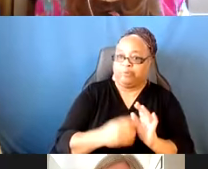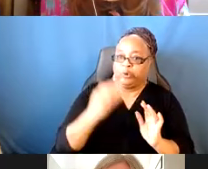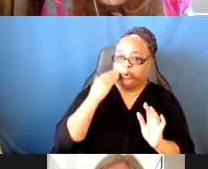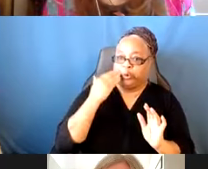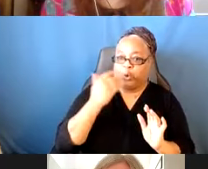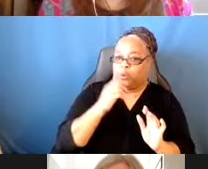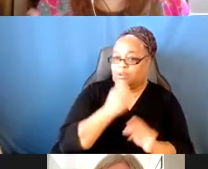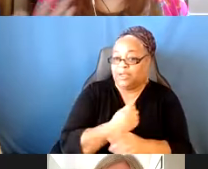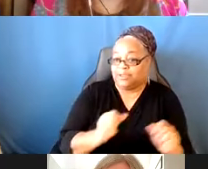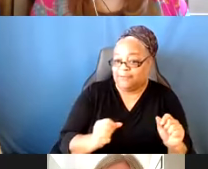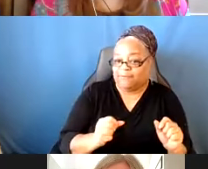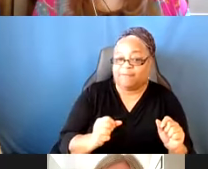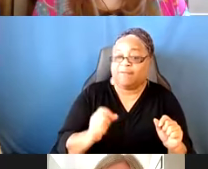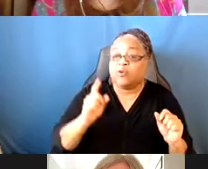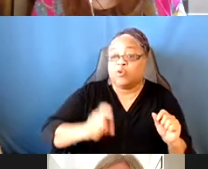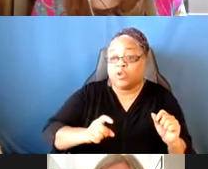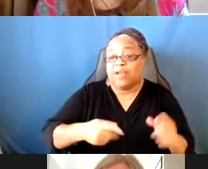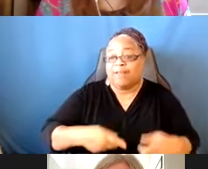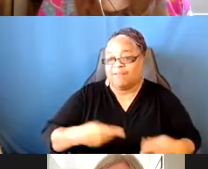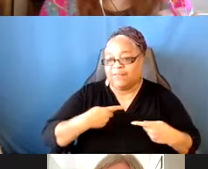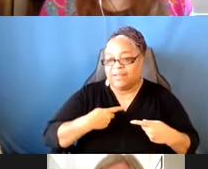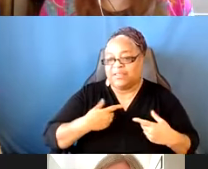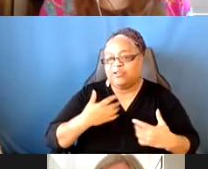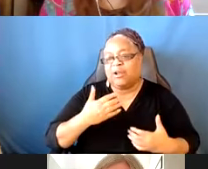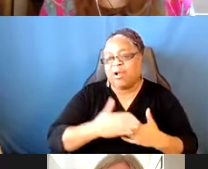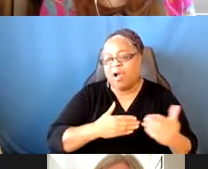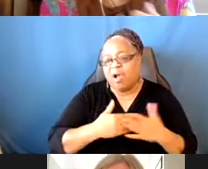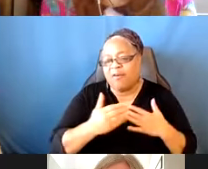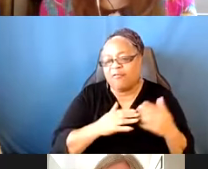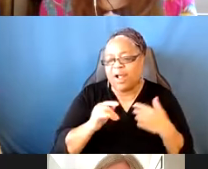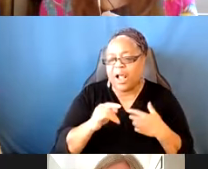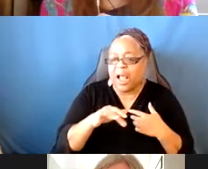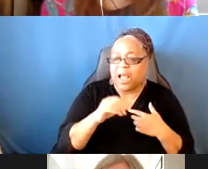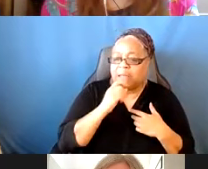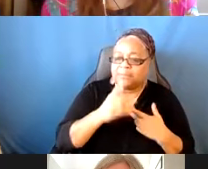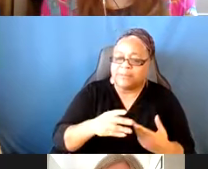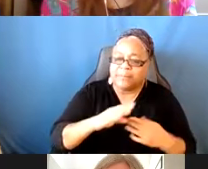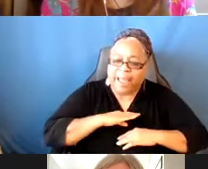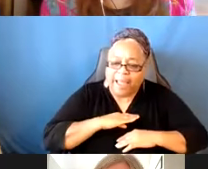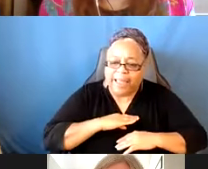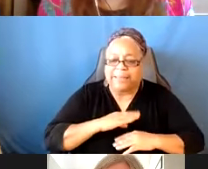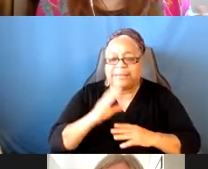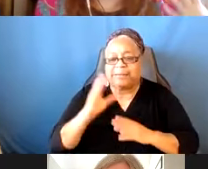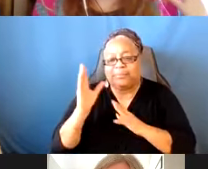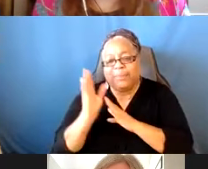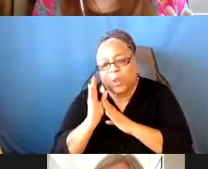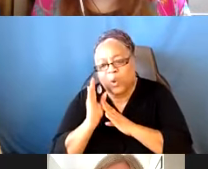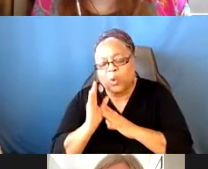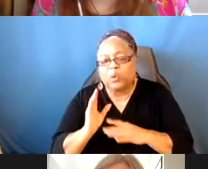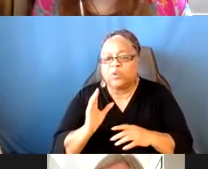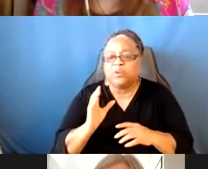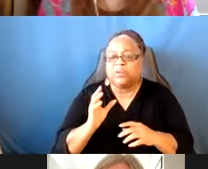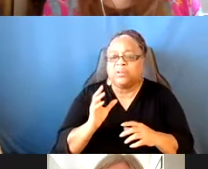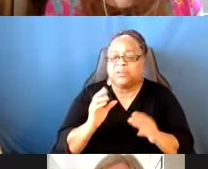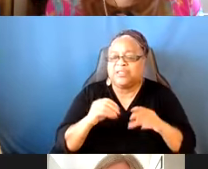You also need those physical comfort items like blankets or pillows or fluffy stuffed animals or a cat who will come up